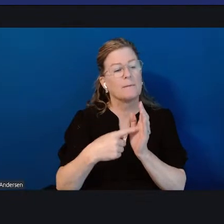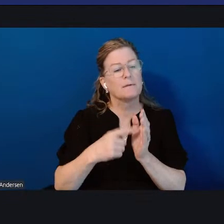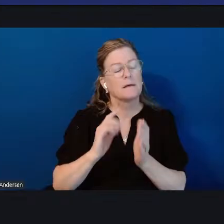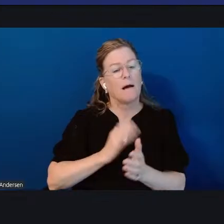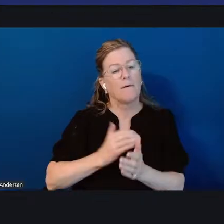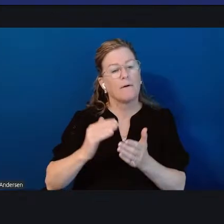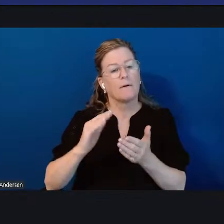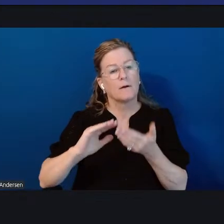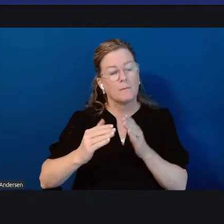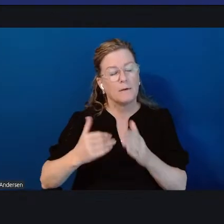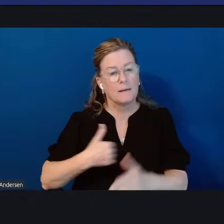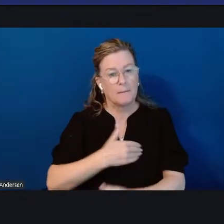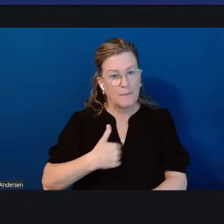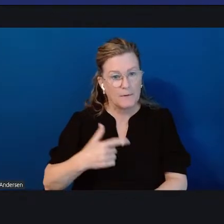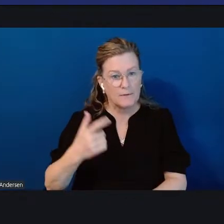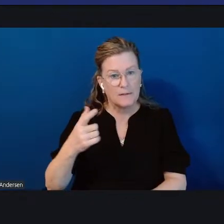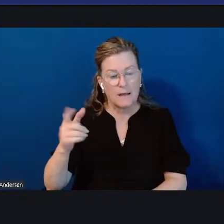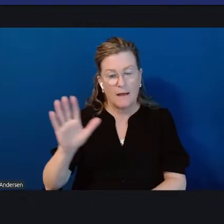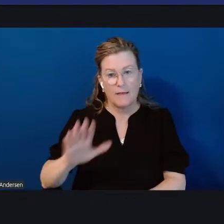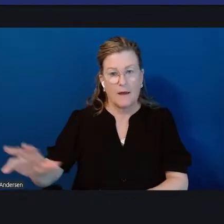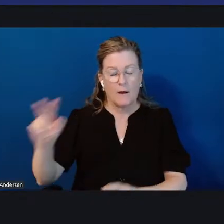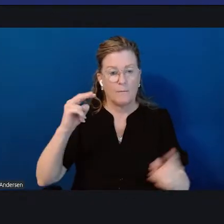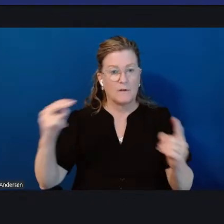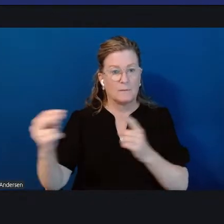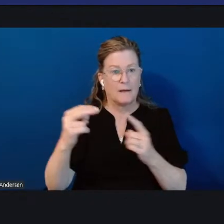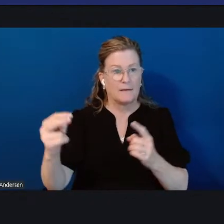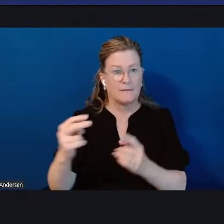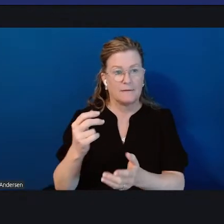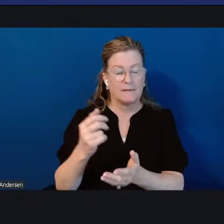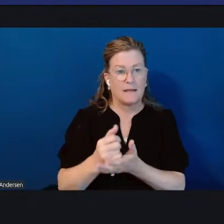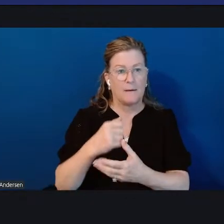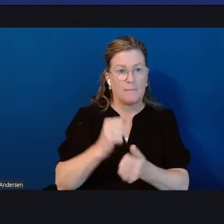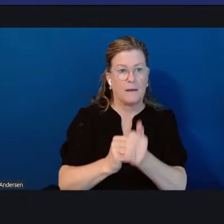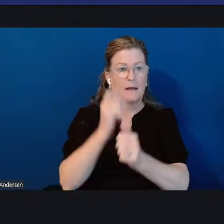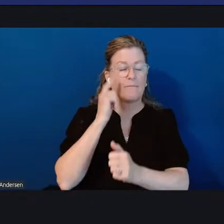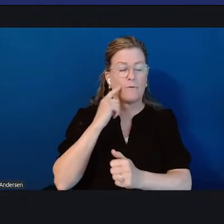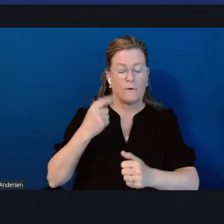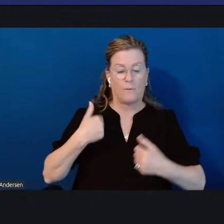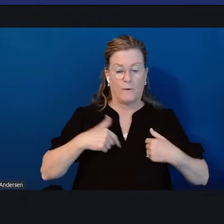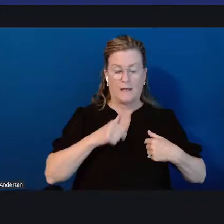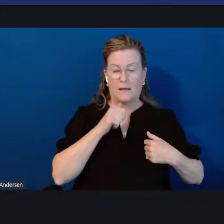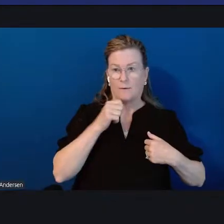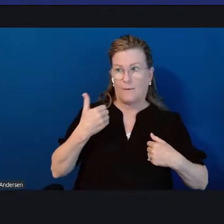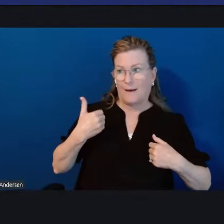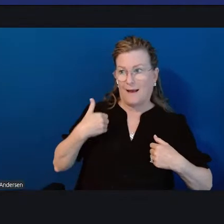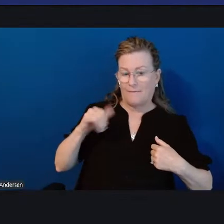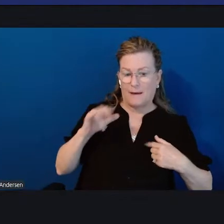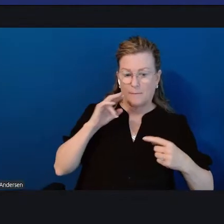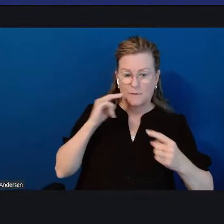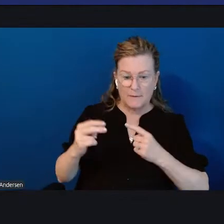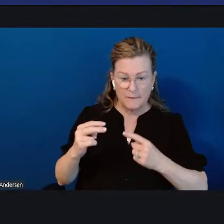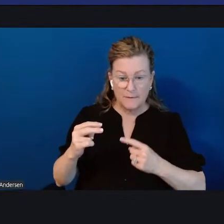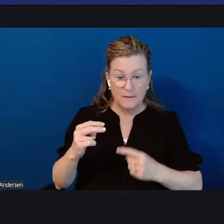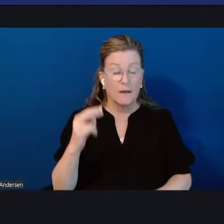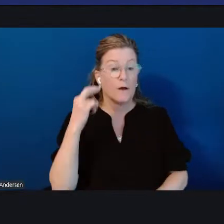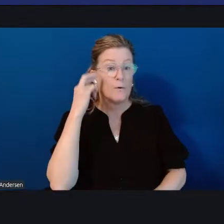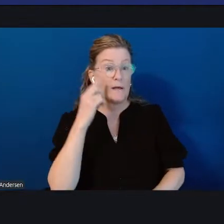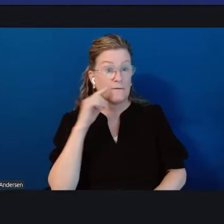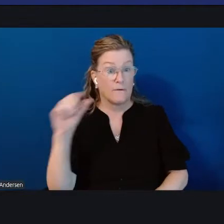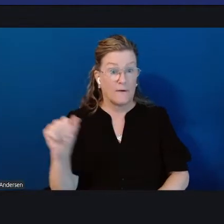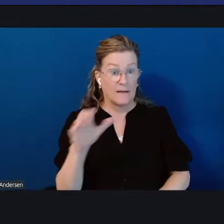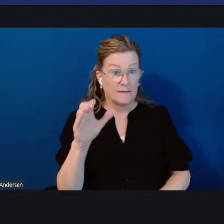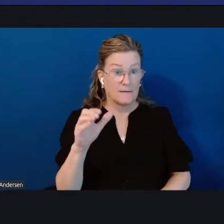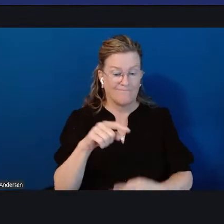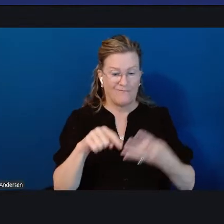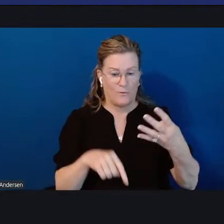bring perspectives that some of us lack. But the Advisory Council has 4 purposes, and I'll just read